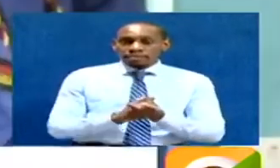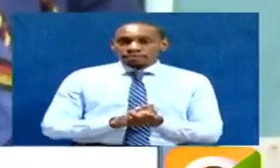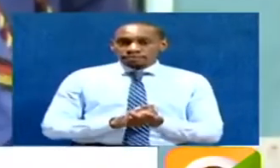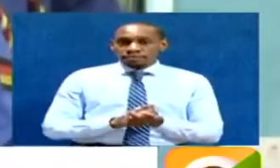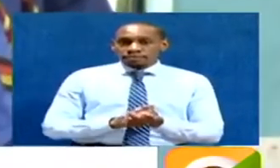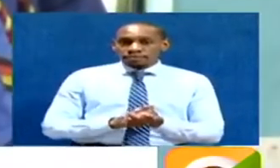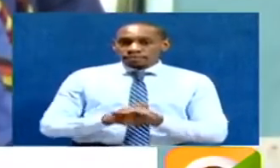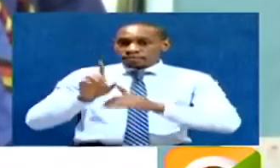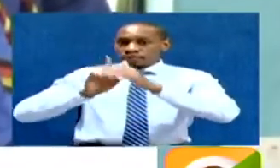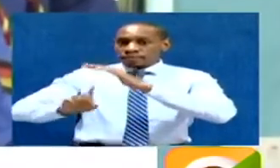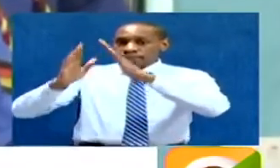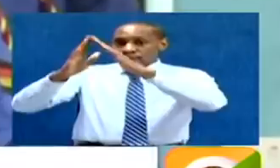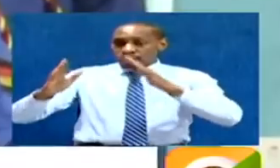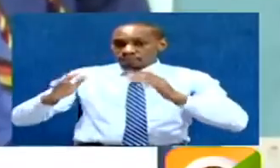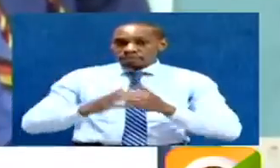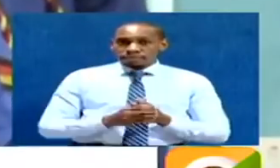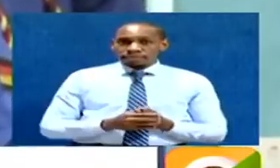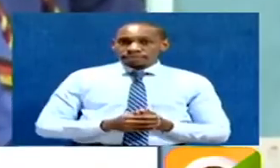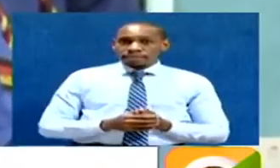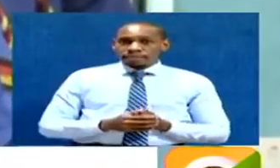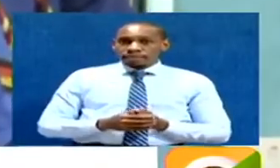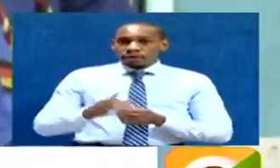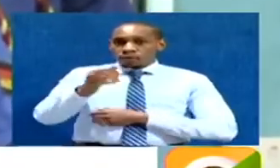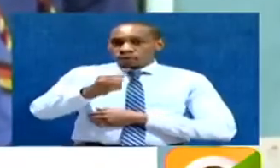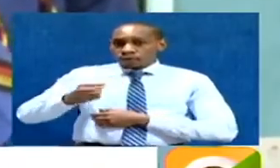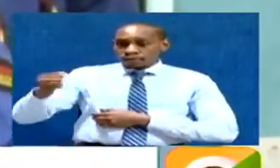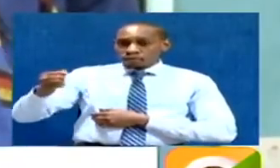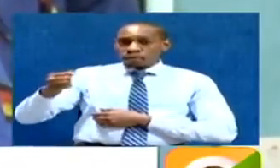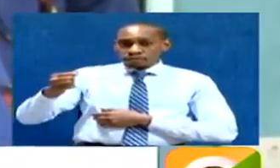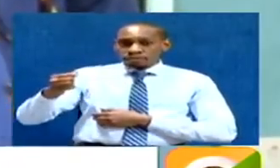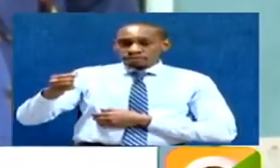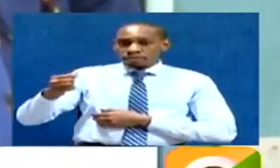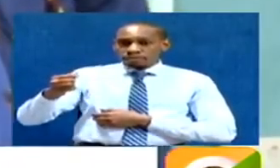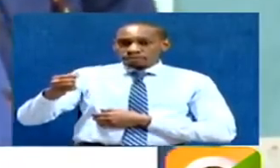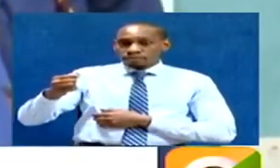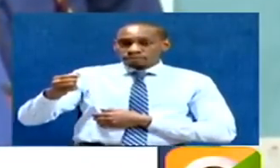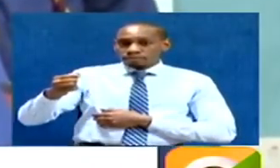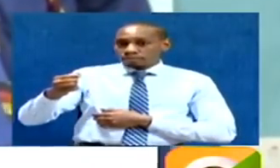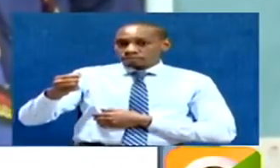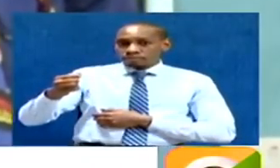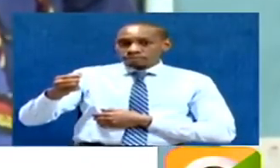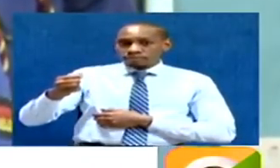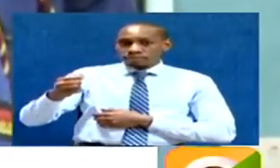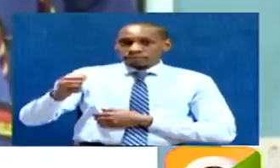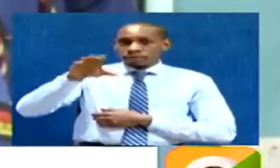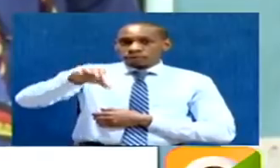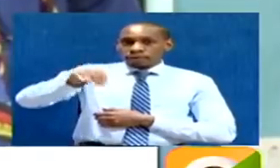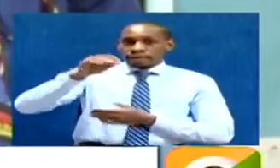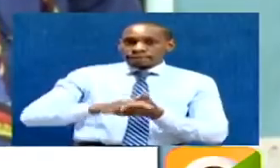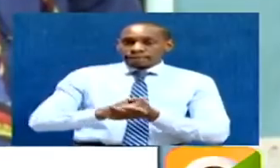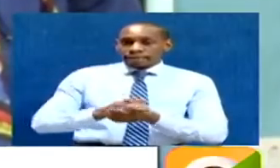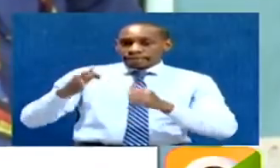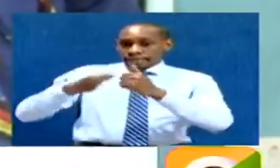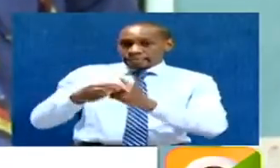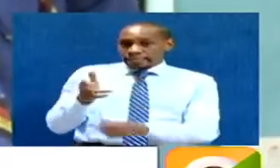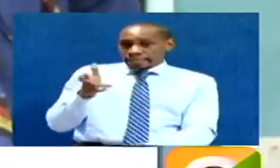ammunition. Waliingia kwa hiyo nyumba na wakafungua kabati ilikuwa hapo kwa nyumba, tukapata bunduki